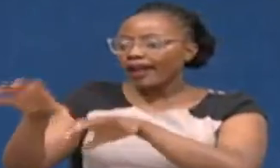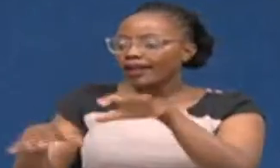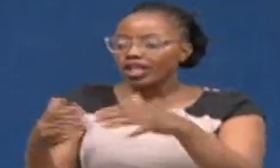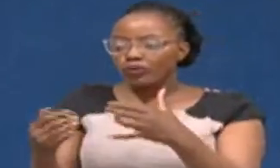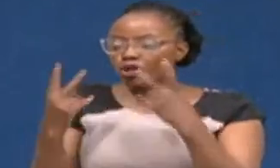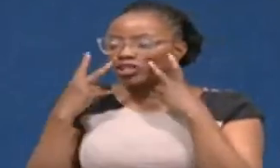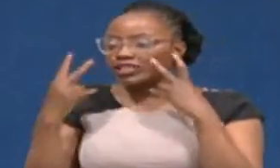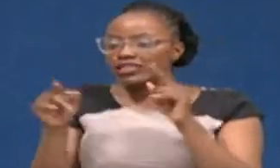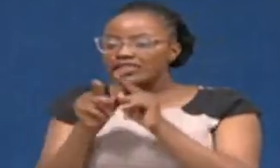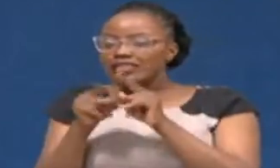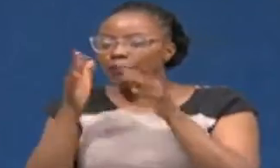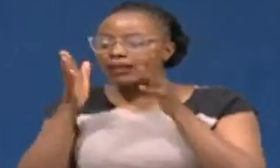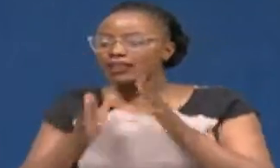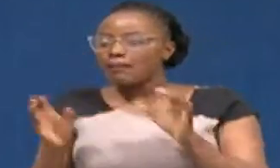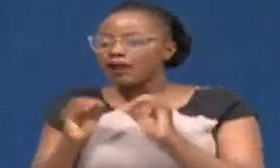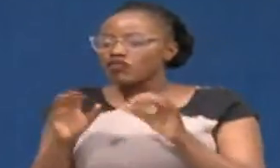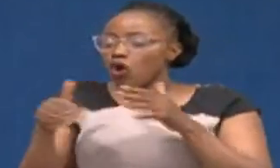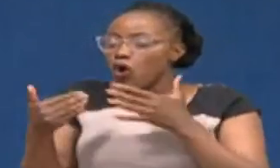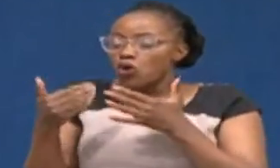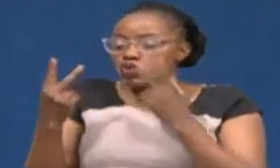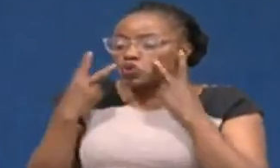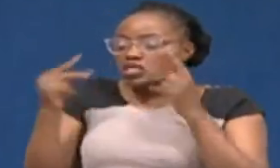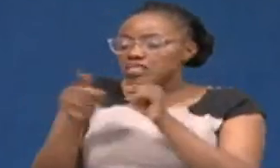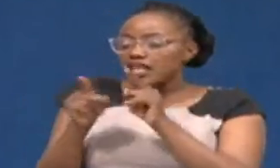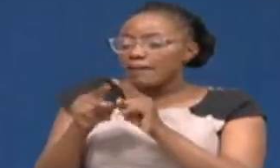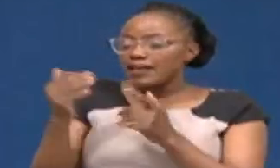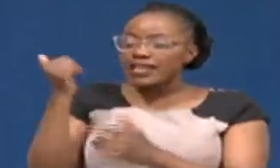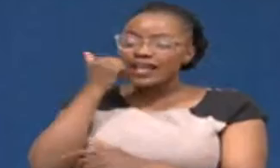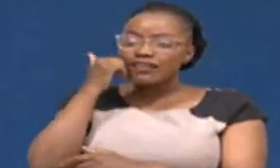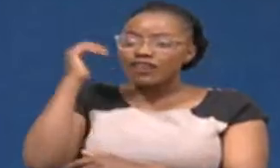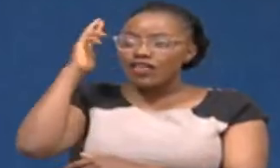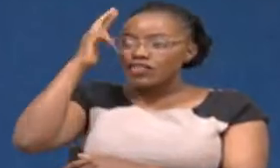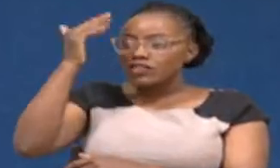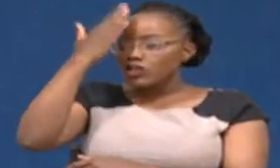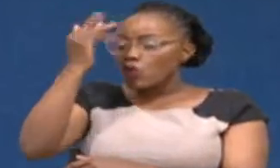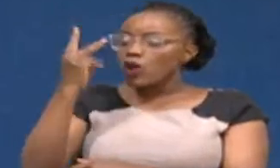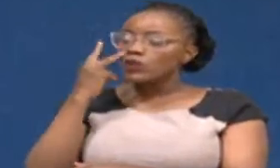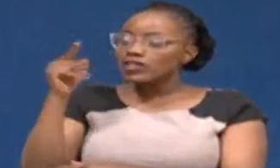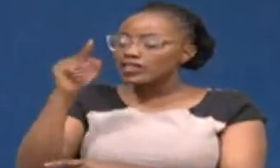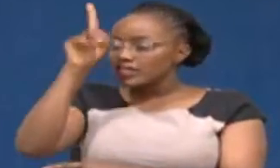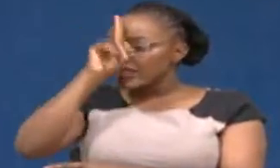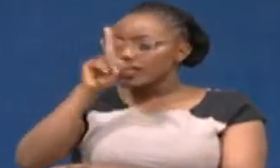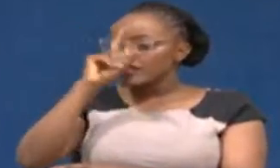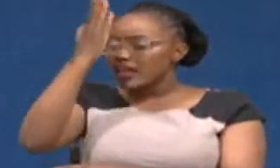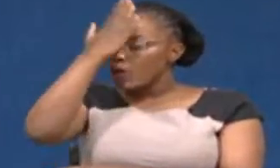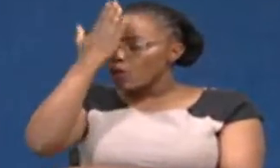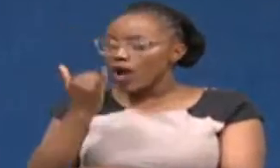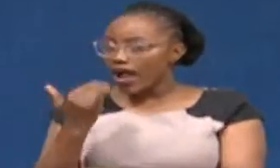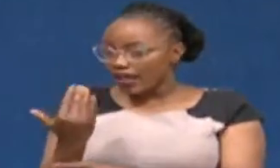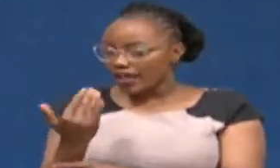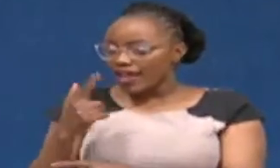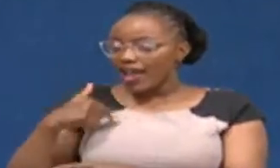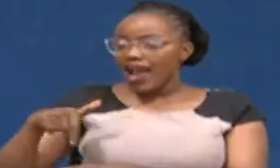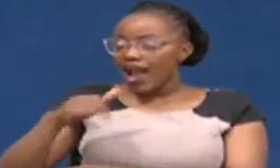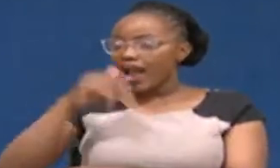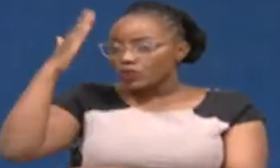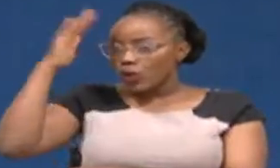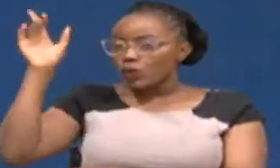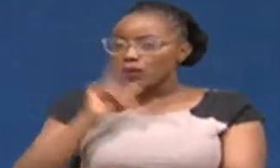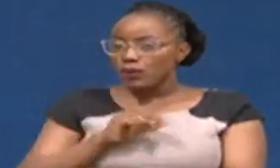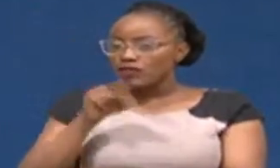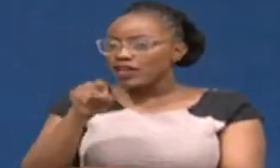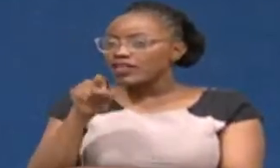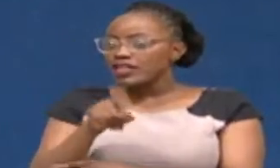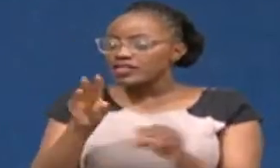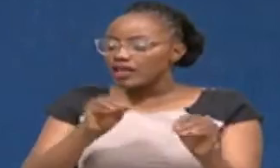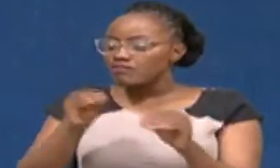animal, or even a disease. Yeah. So that is why we are taking it very seriously, because we knew where